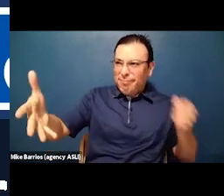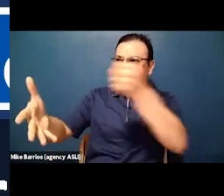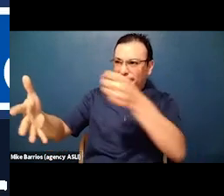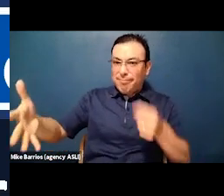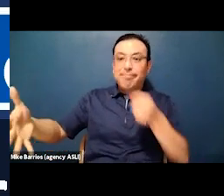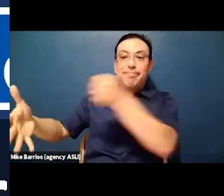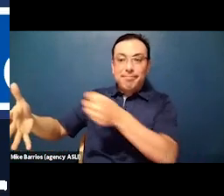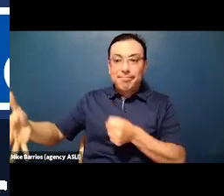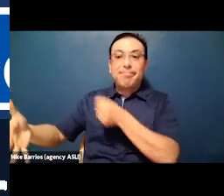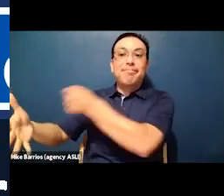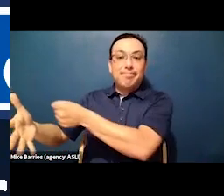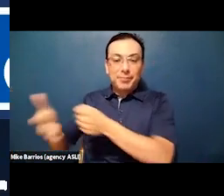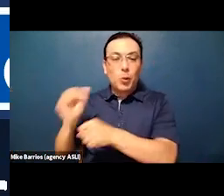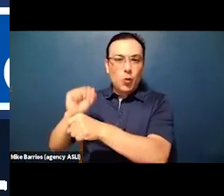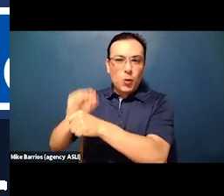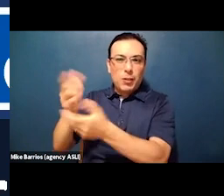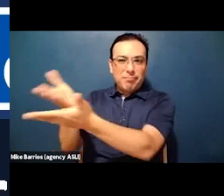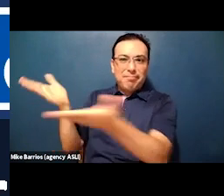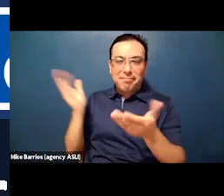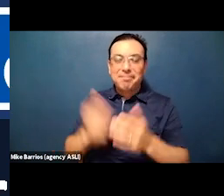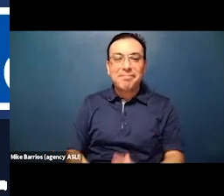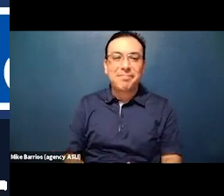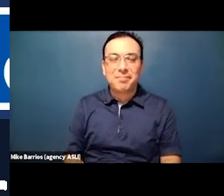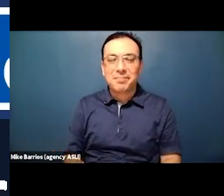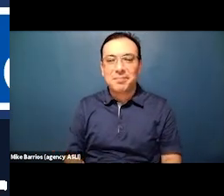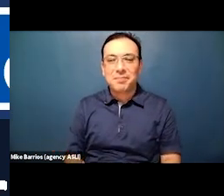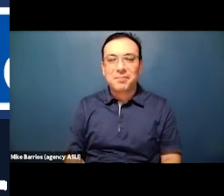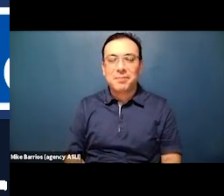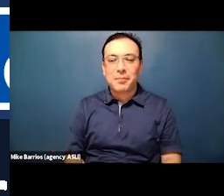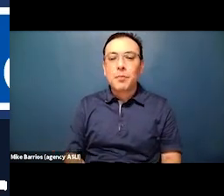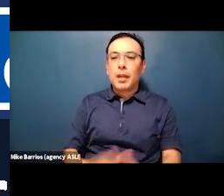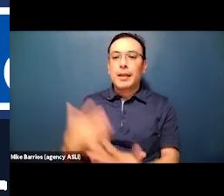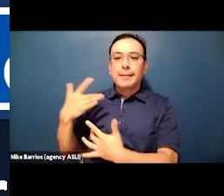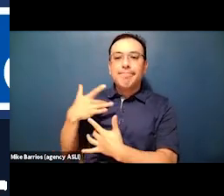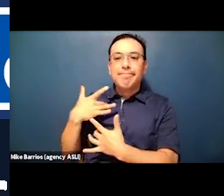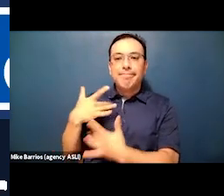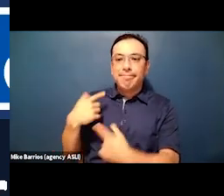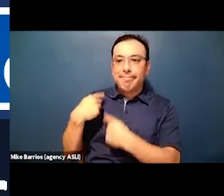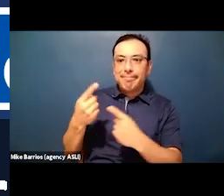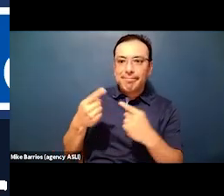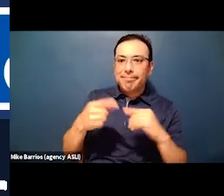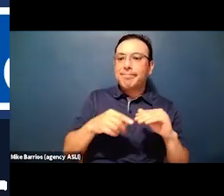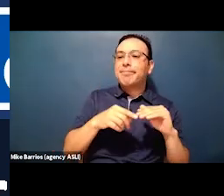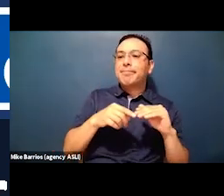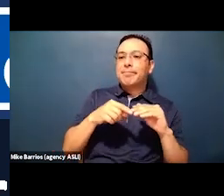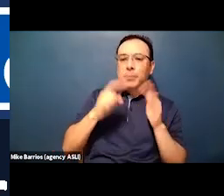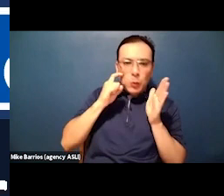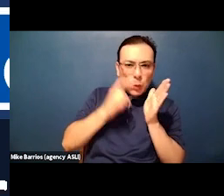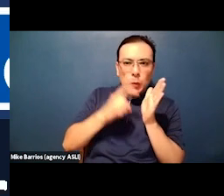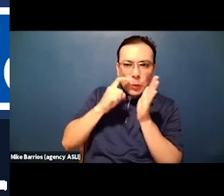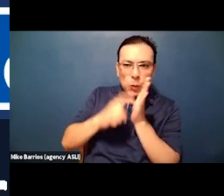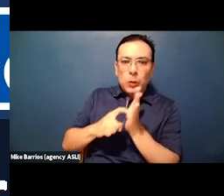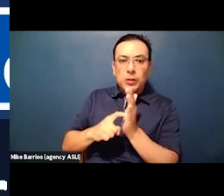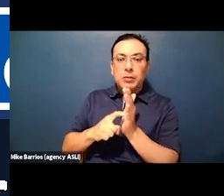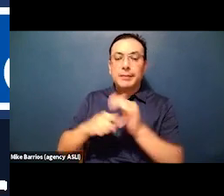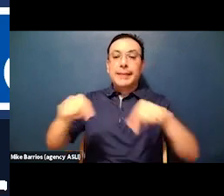So here we have some trends, pre-COVID and also current trends, right, when it comes to employment here